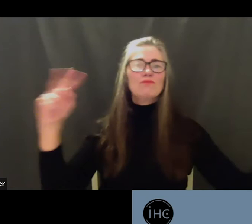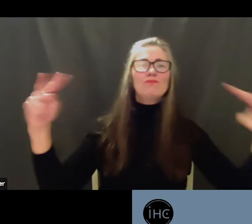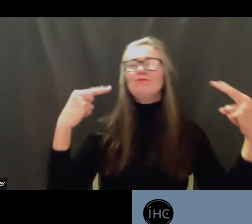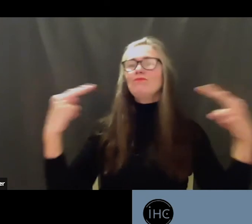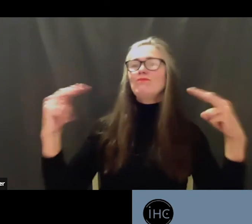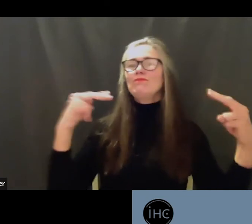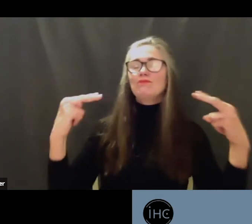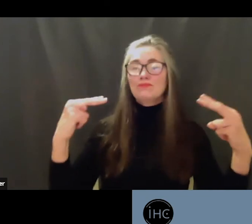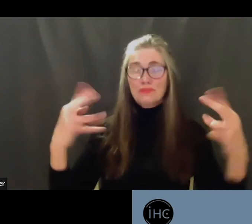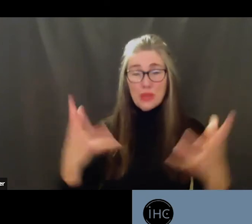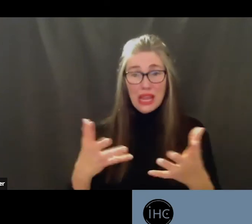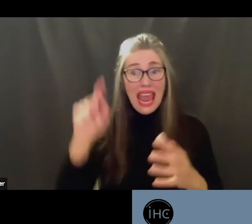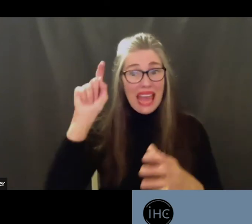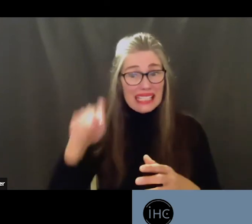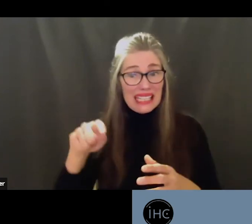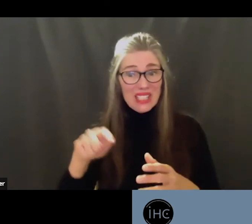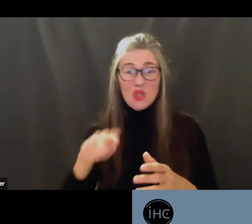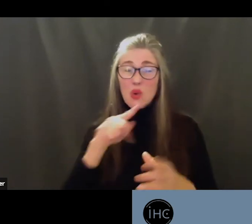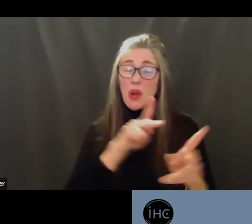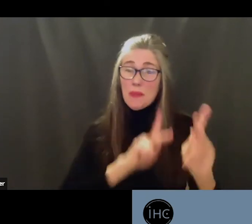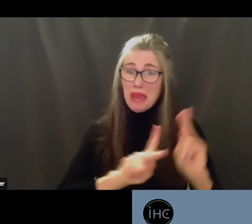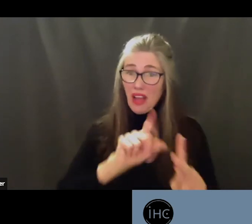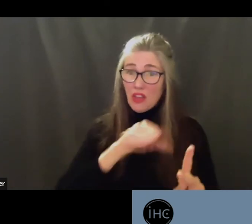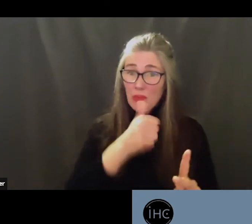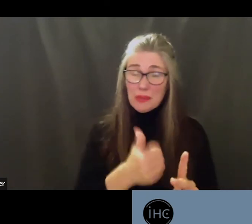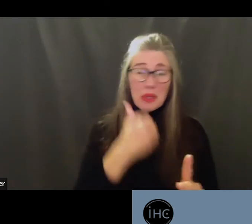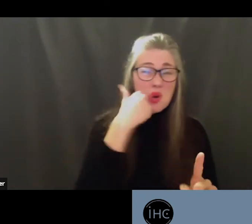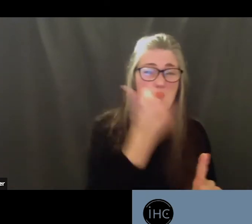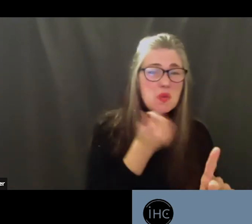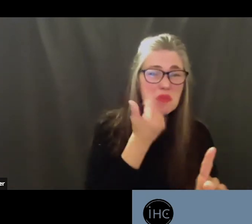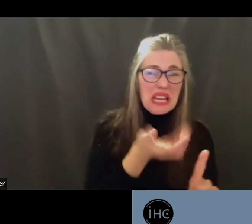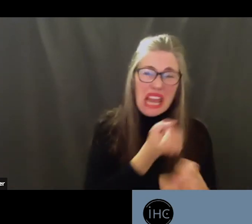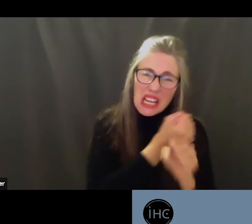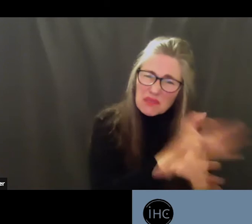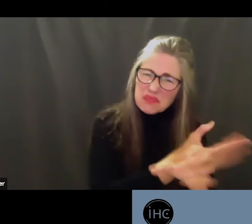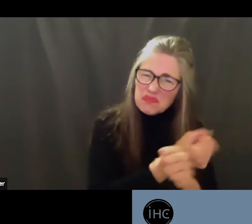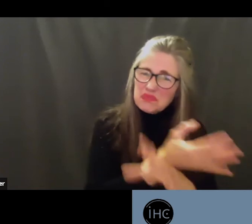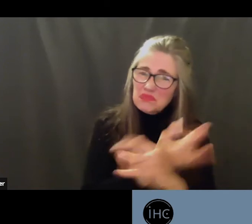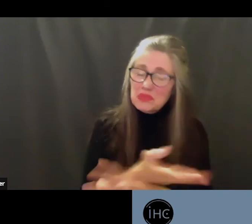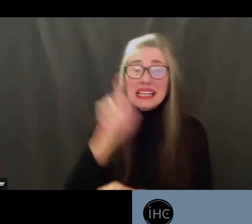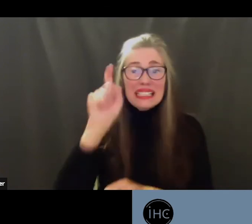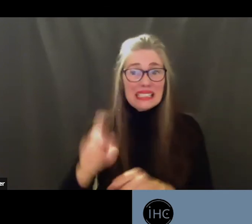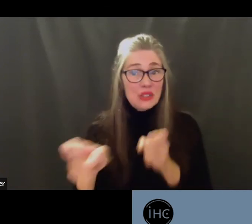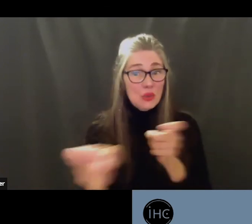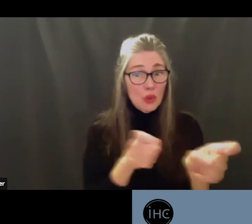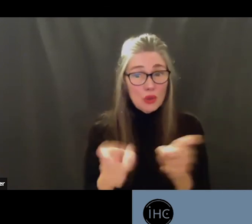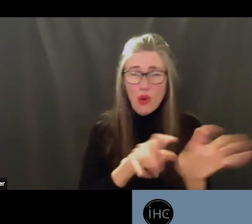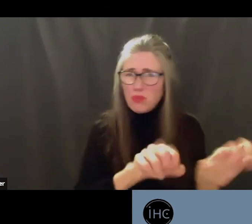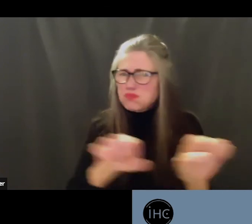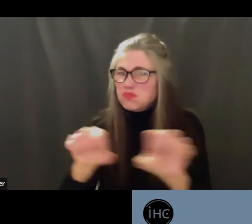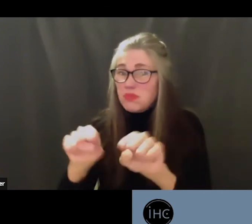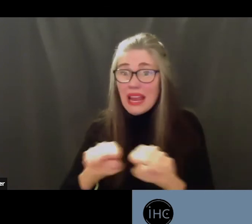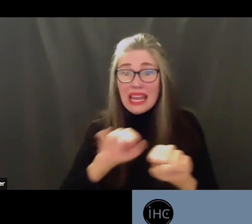need to humiliate others and control others. And so it's very unlikely that he would release his grip on